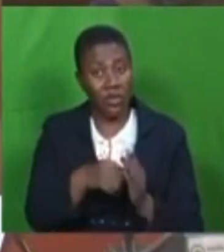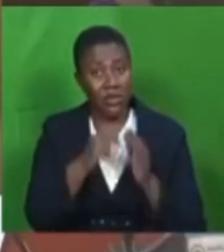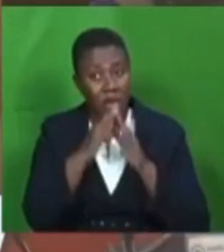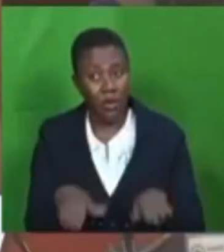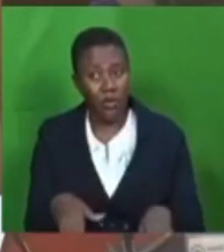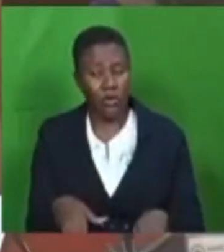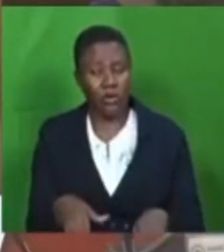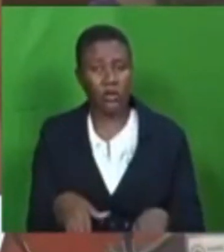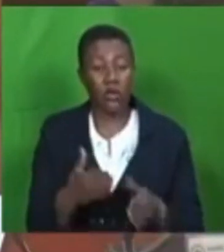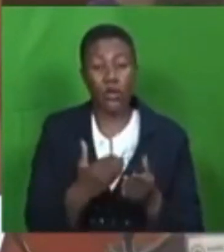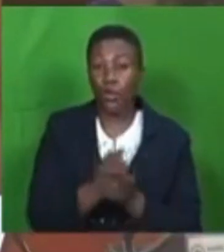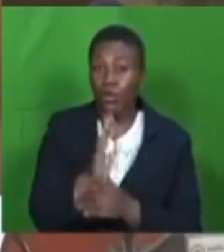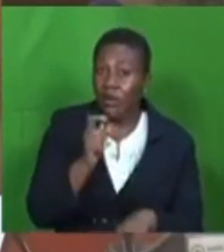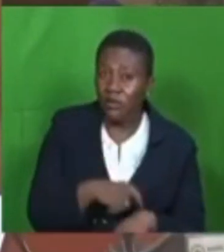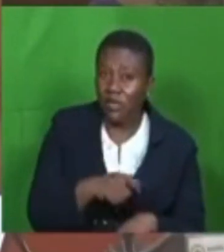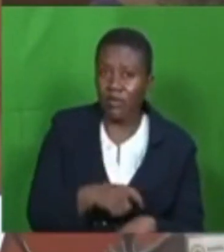the appropriate time